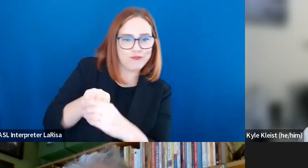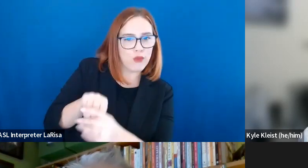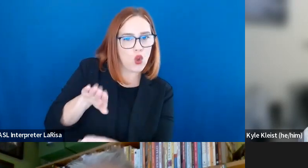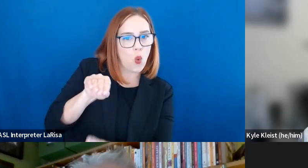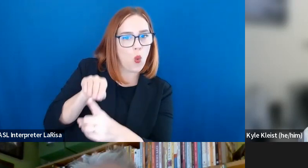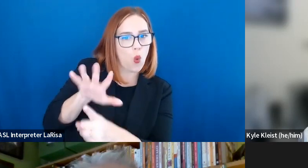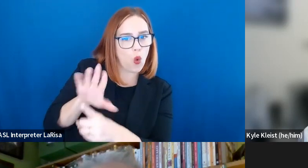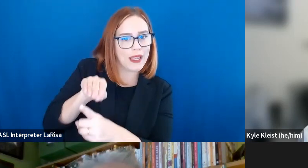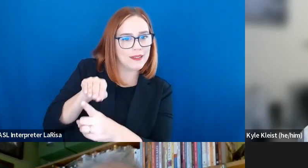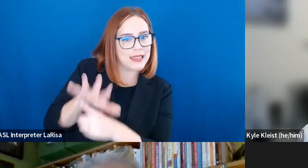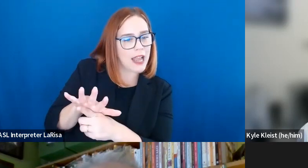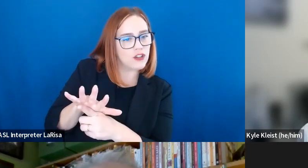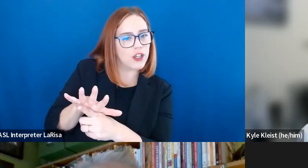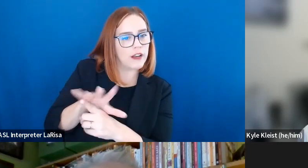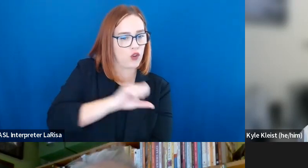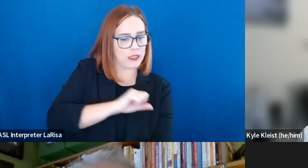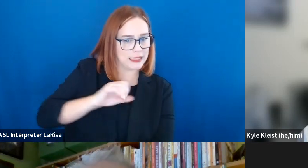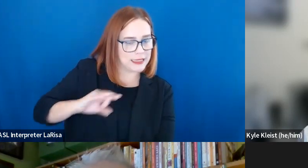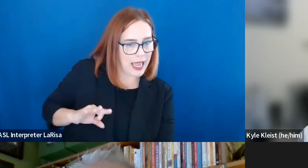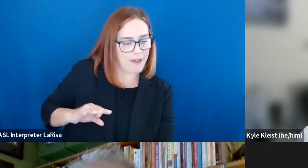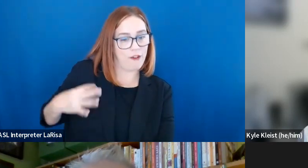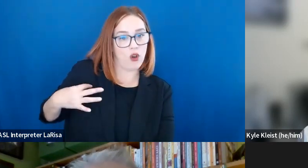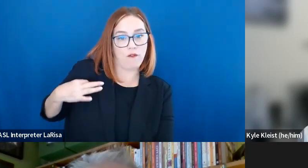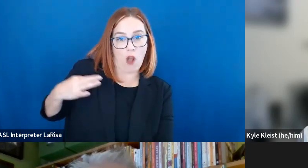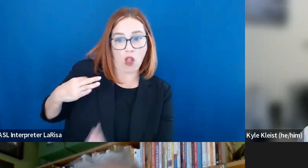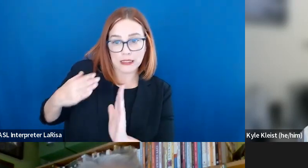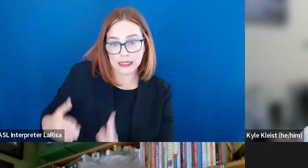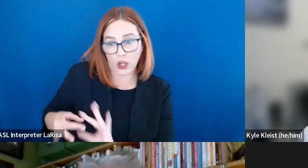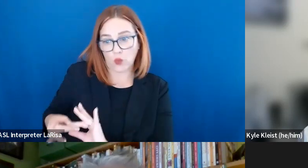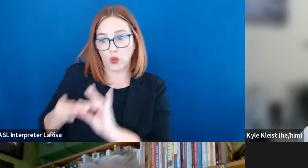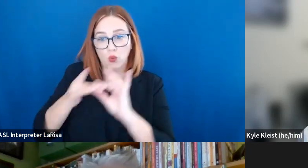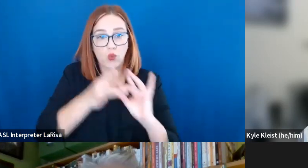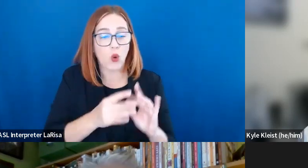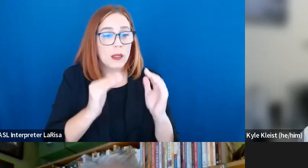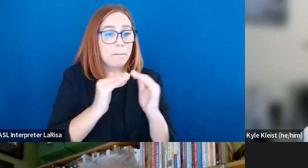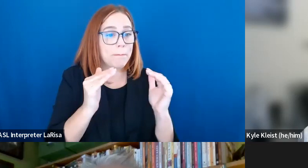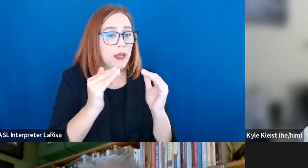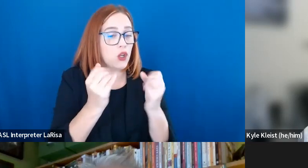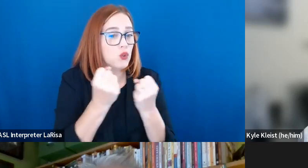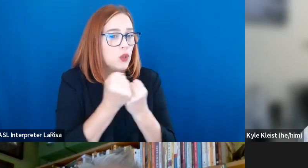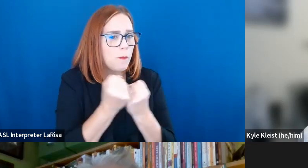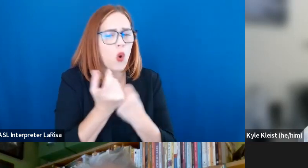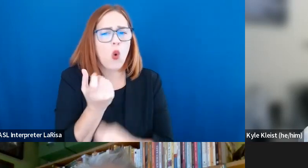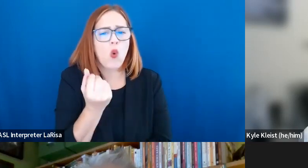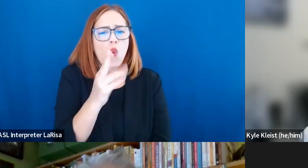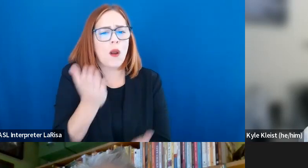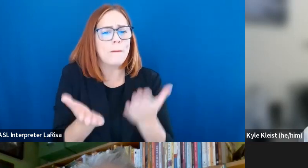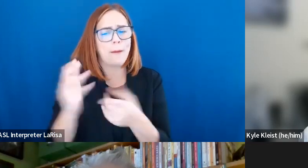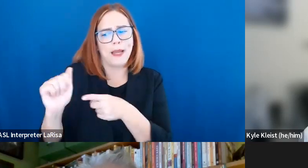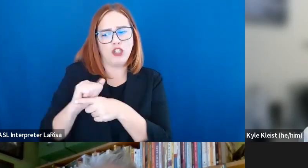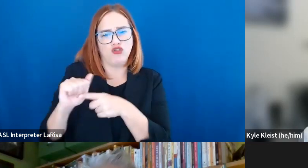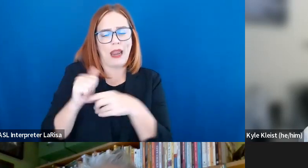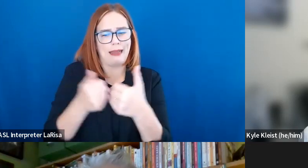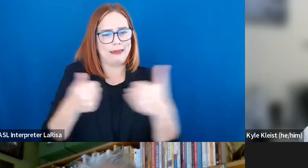for staff and volunteers around peer support, or is it something that's conducted separately? That would also be of interest, I